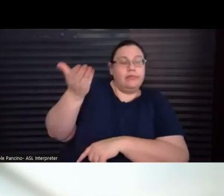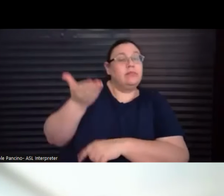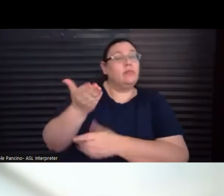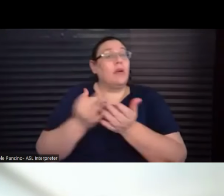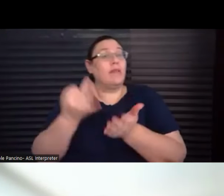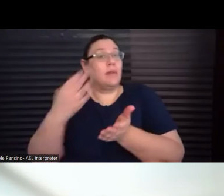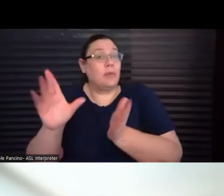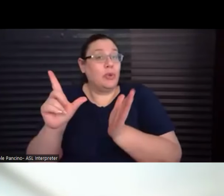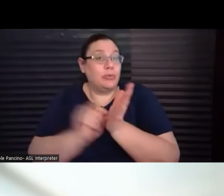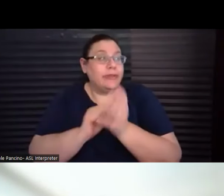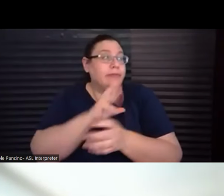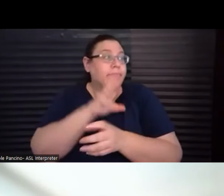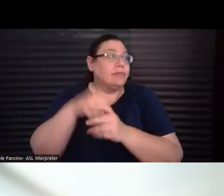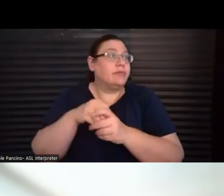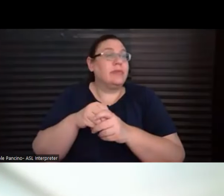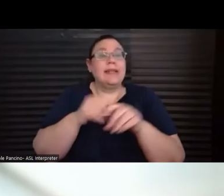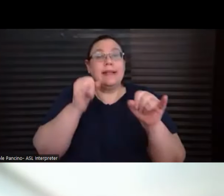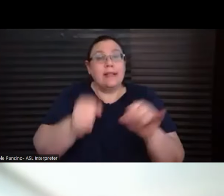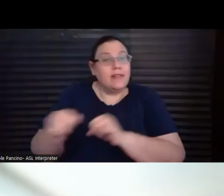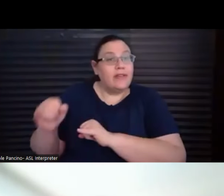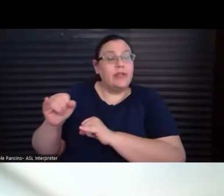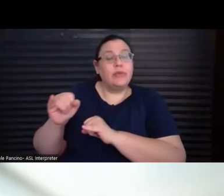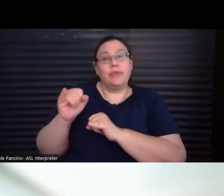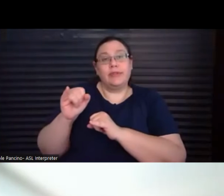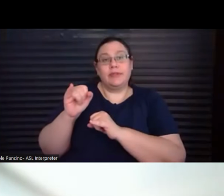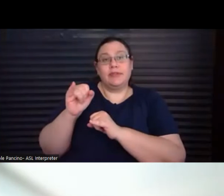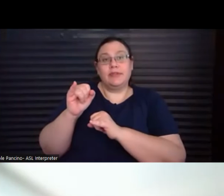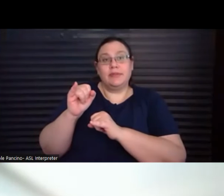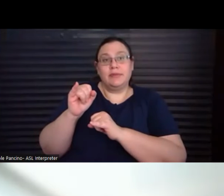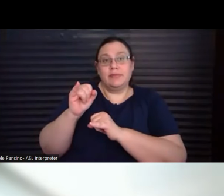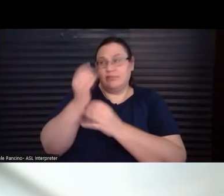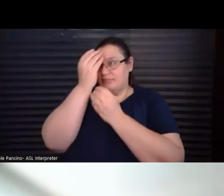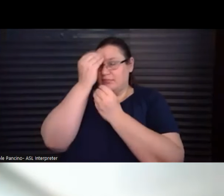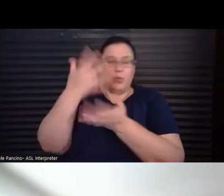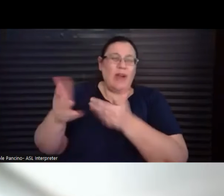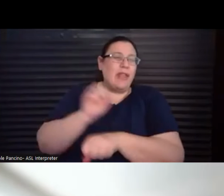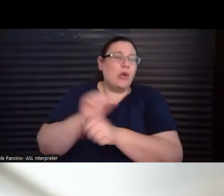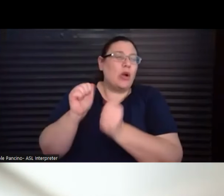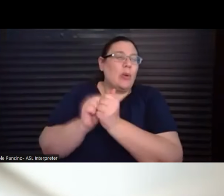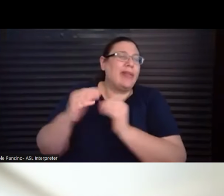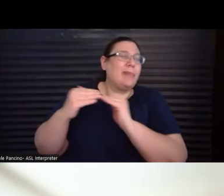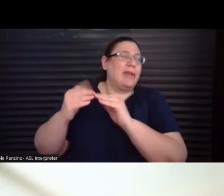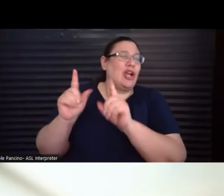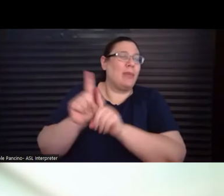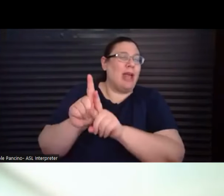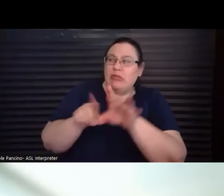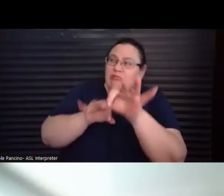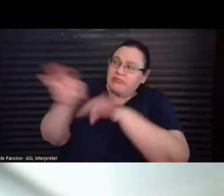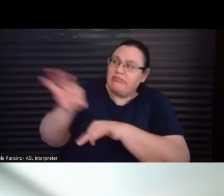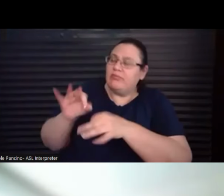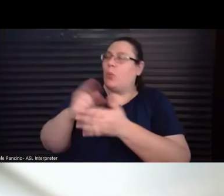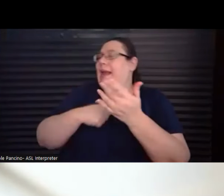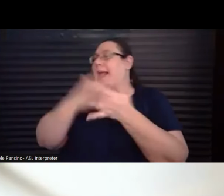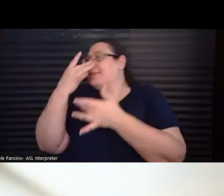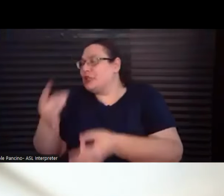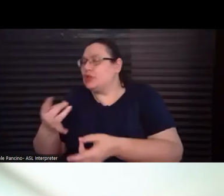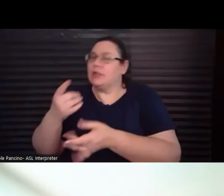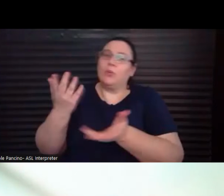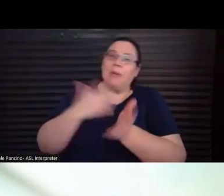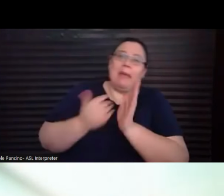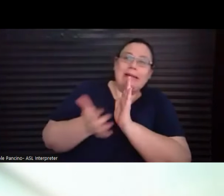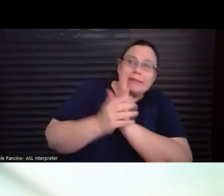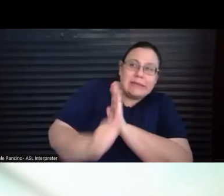of individuals informing the individual who they were working with, their peer mentor, about their interests, their skills, their tasks,